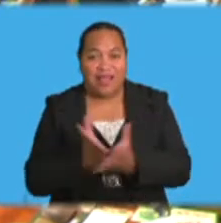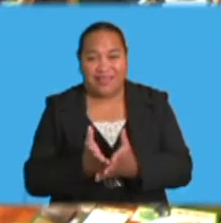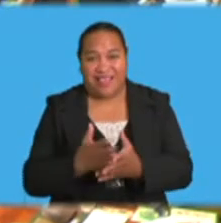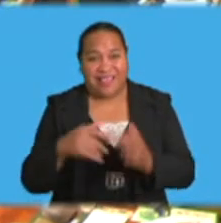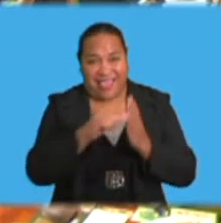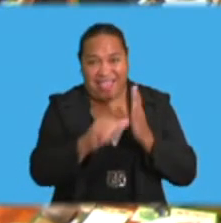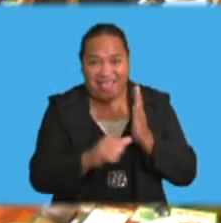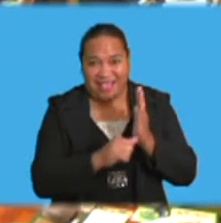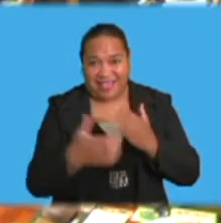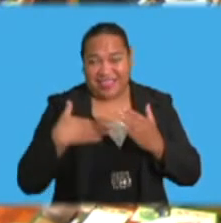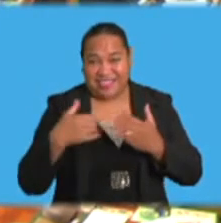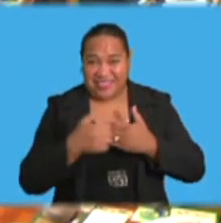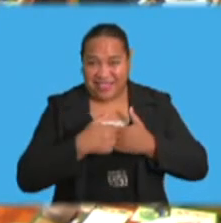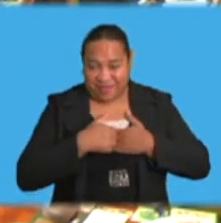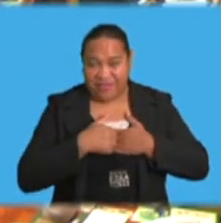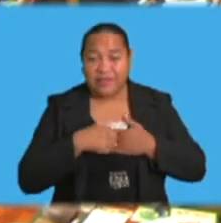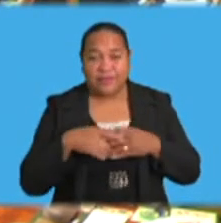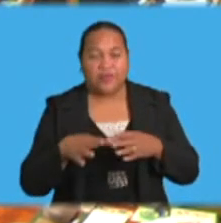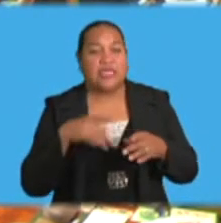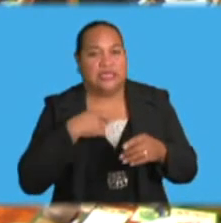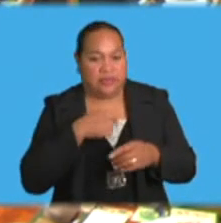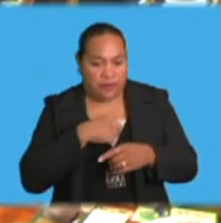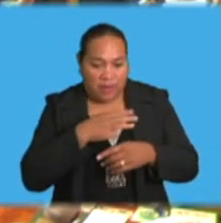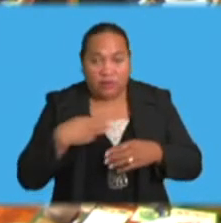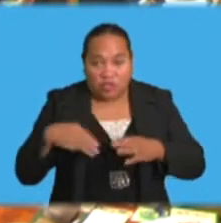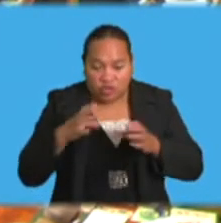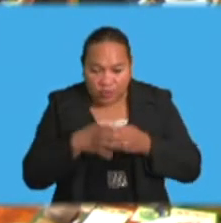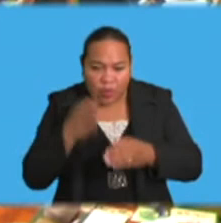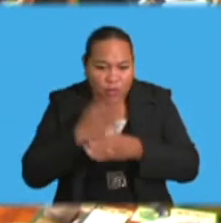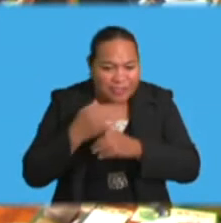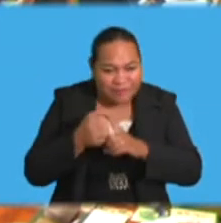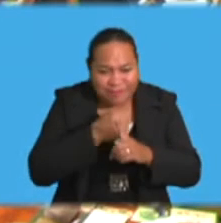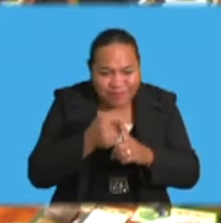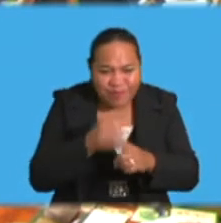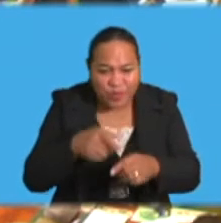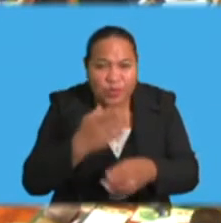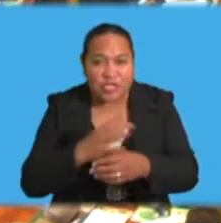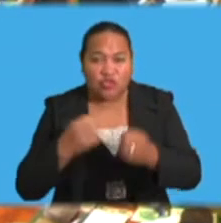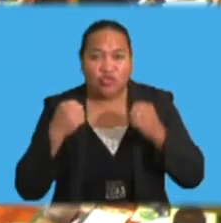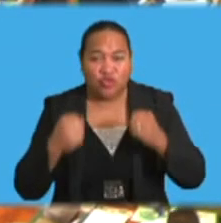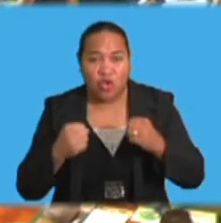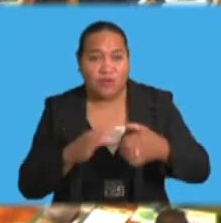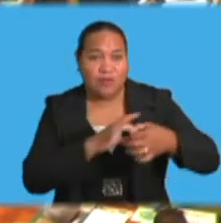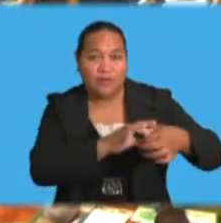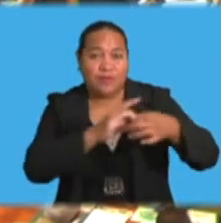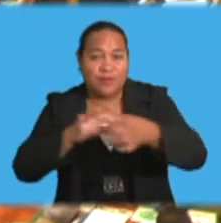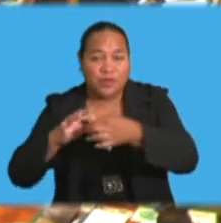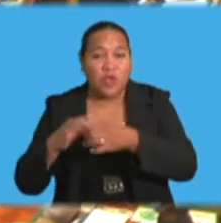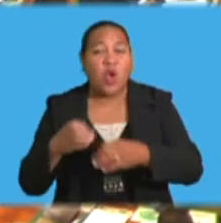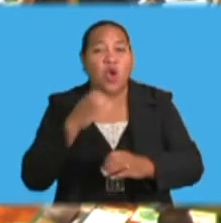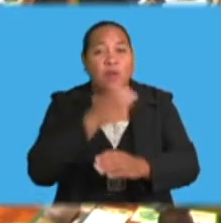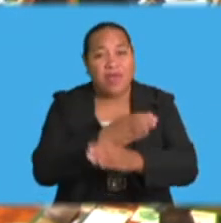ministry is responsible for, and the ministry is working to address this through a stronger national occupational health and